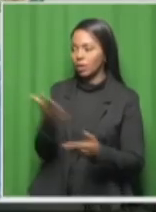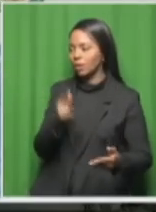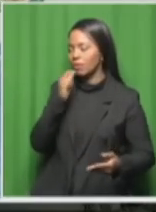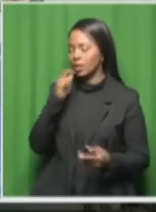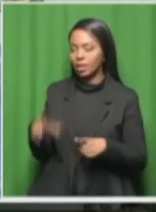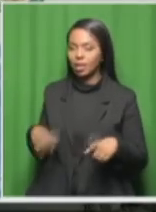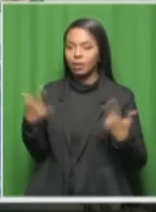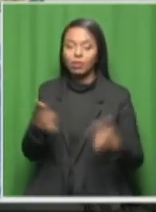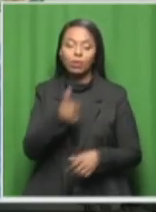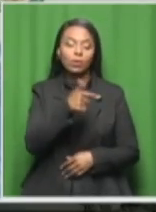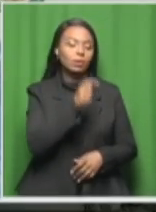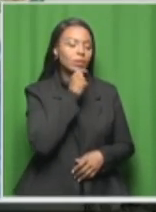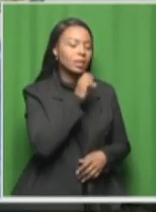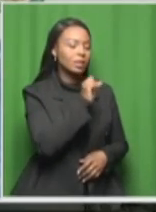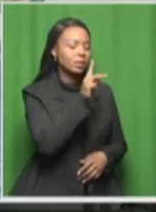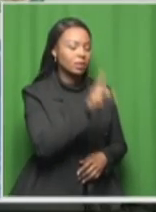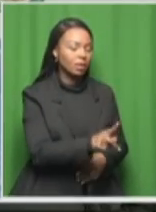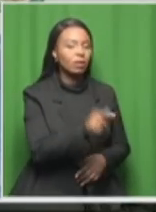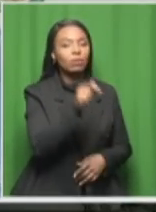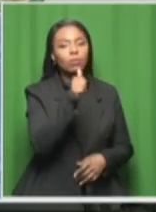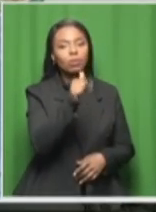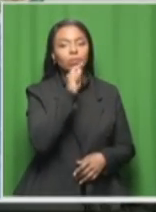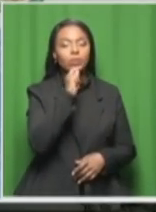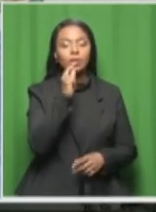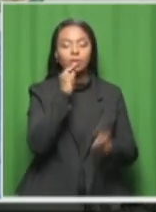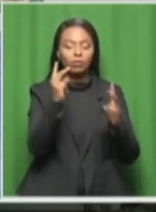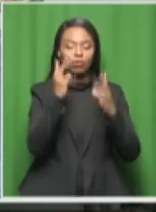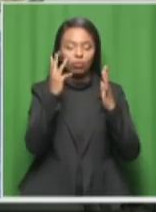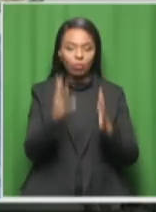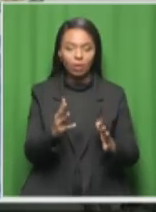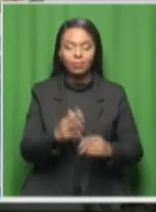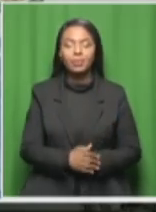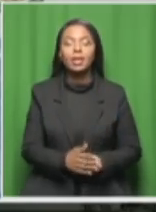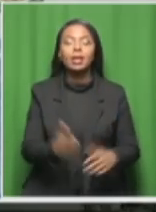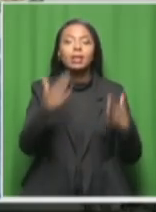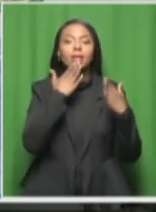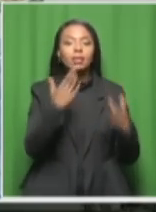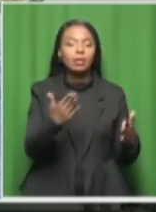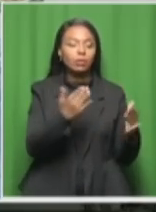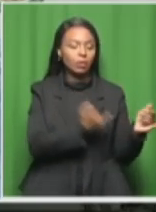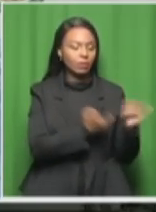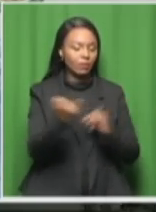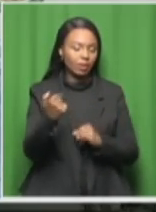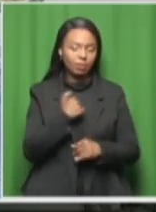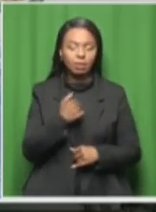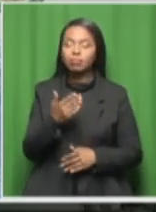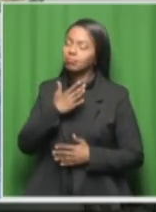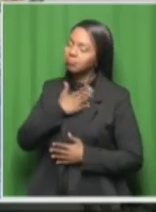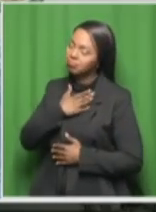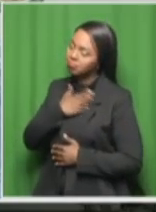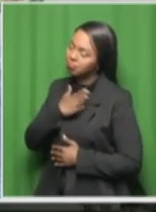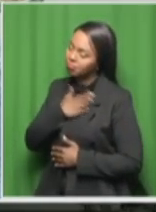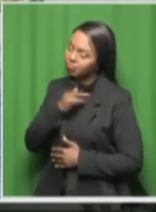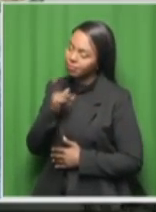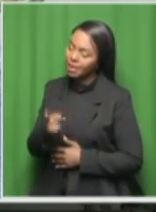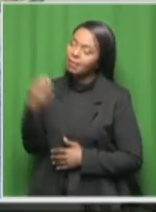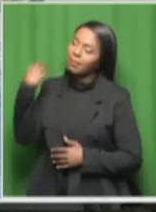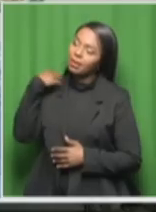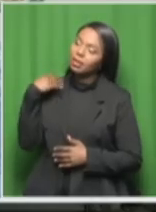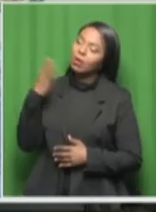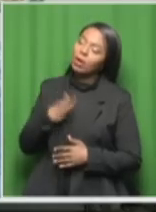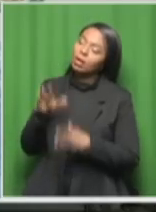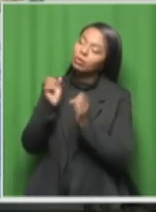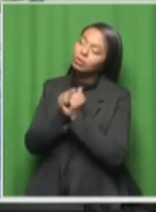to the viewers and listeners of Morning Live. And thank you very much for having me. Absolute pleasure, Minister. So I just want to start with, you